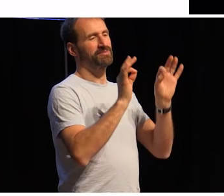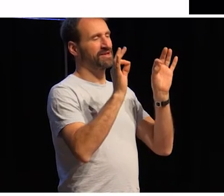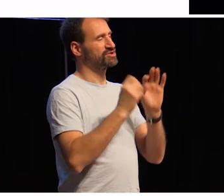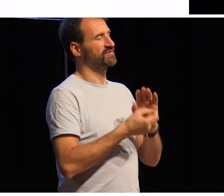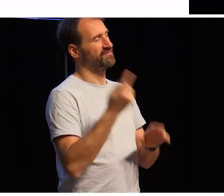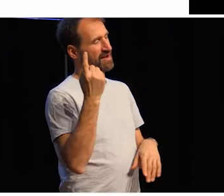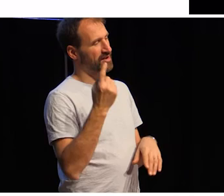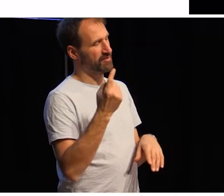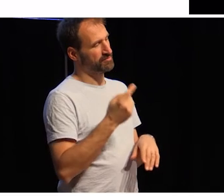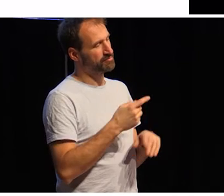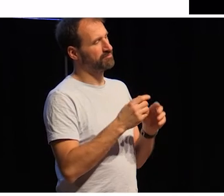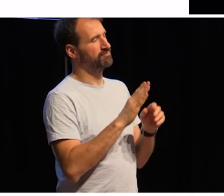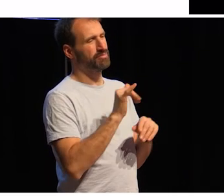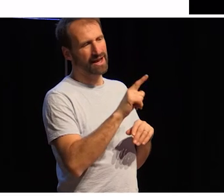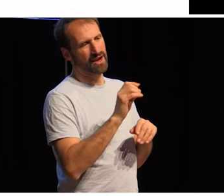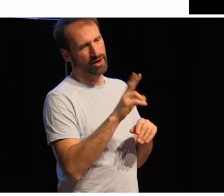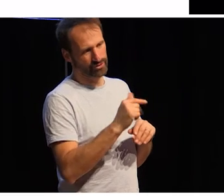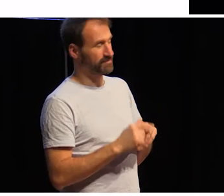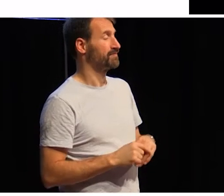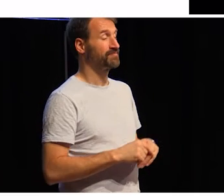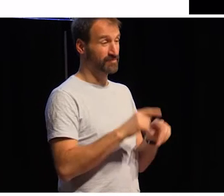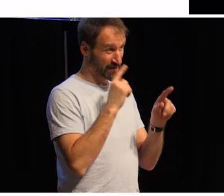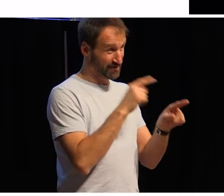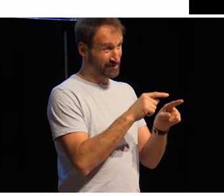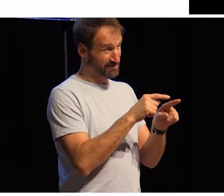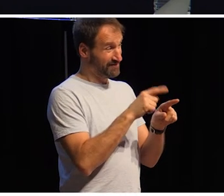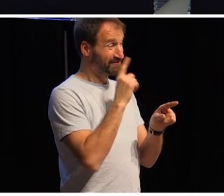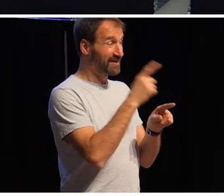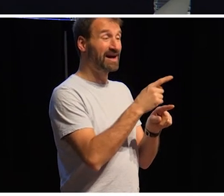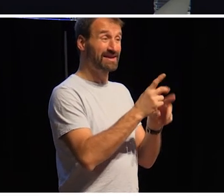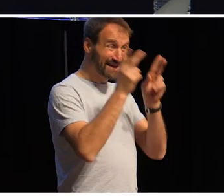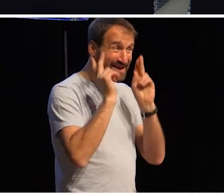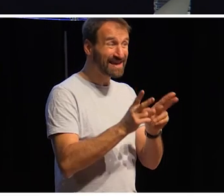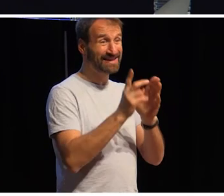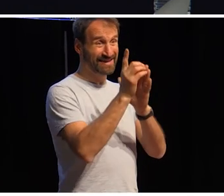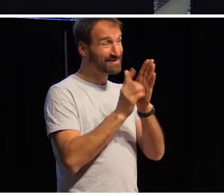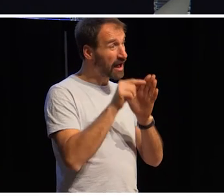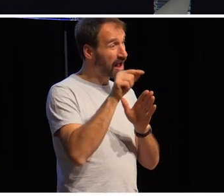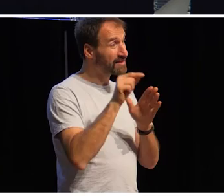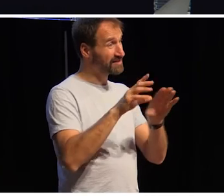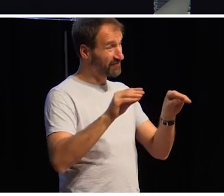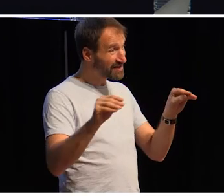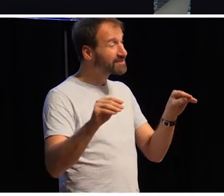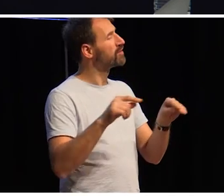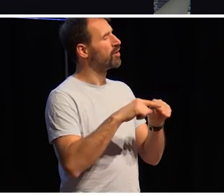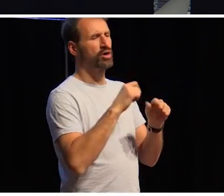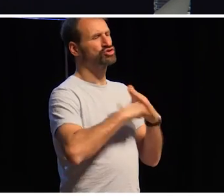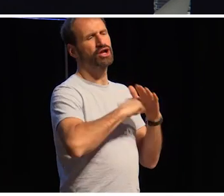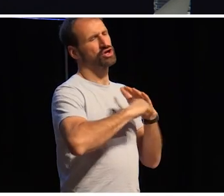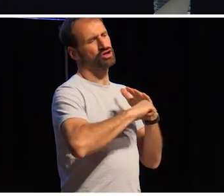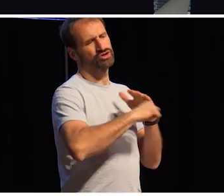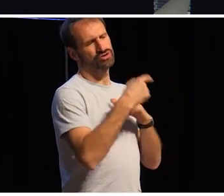generated this machine code, which is super fast if you run it with the right data. And inside this code, when we run it, we compare the